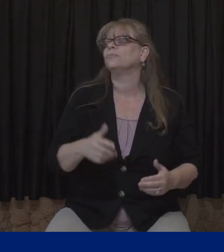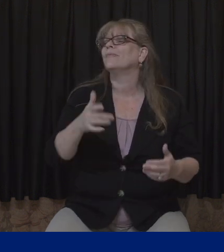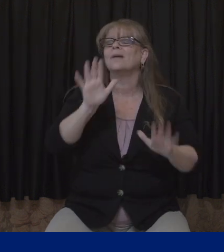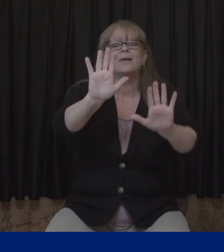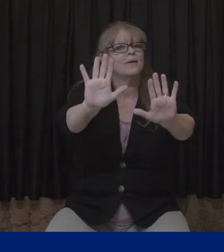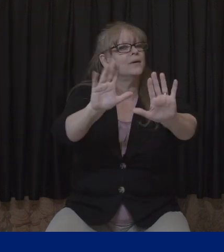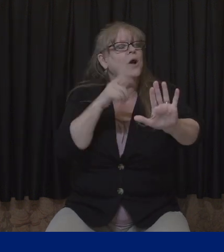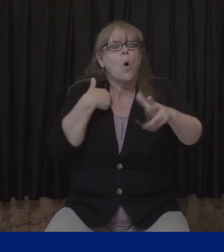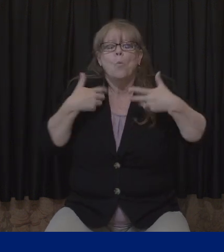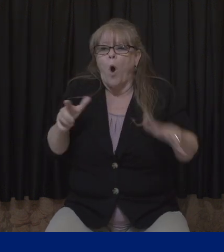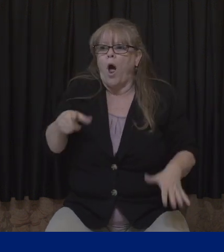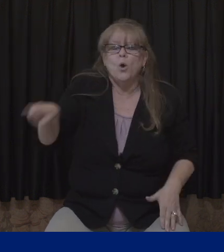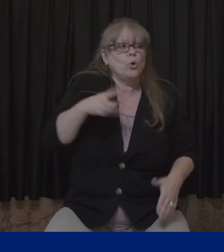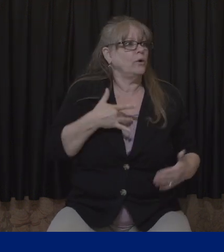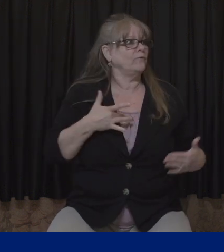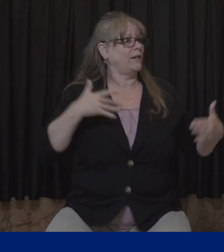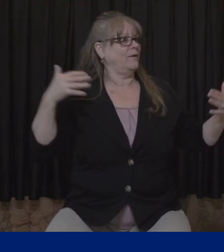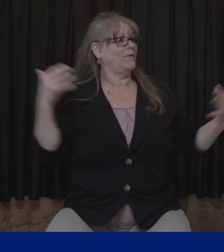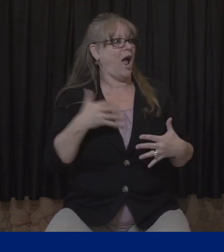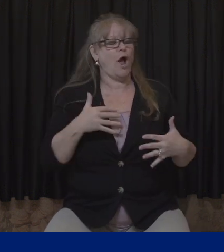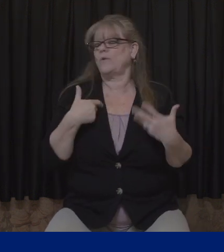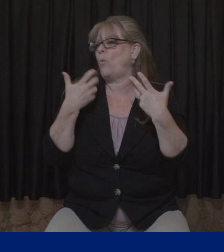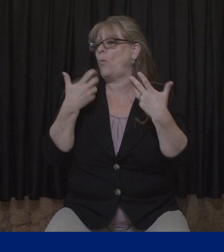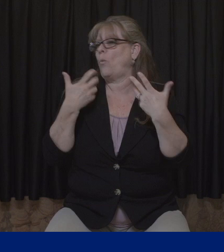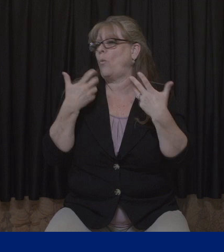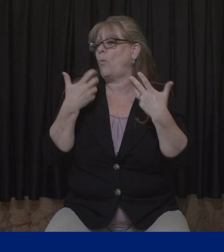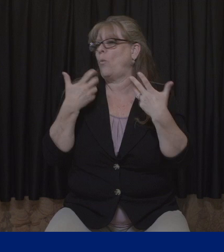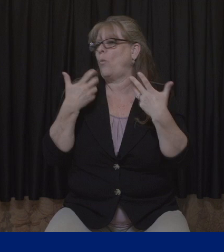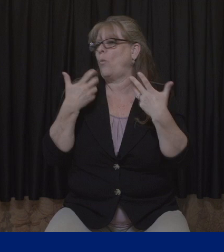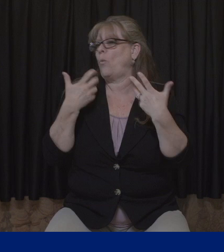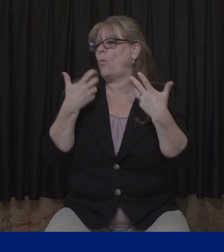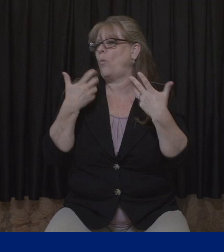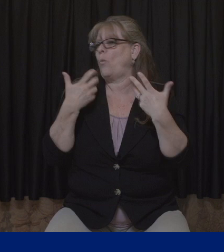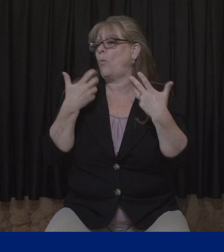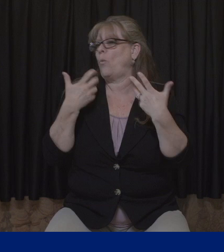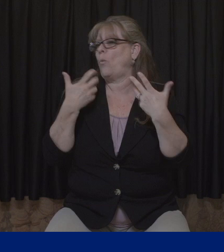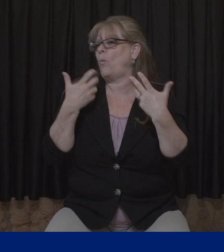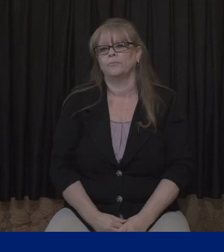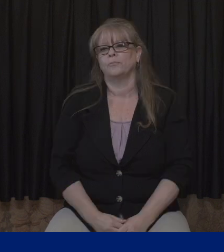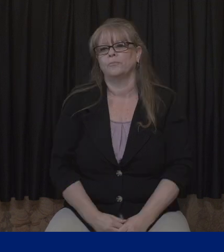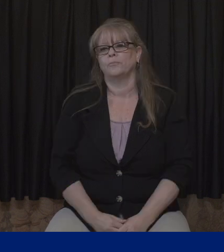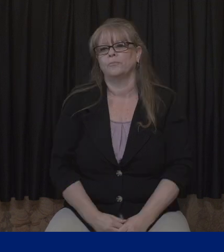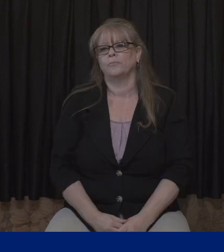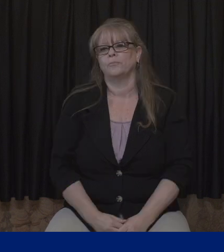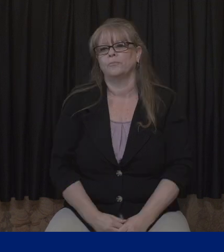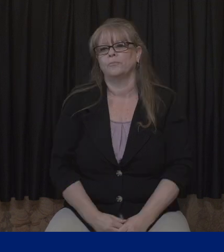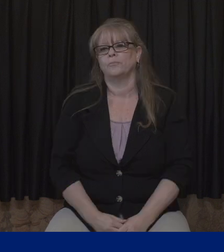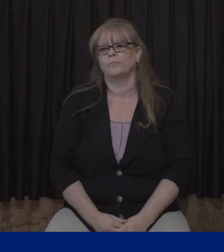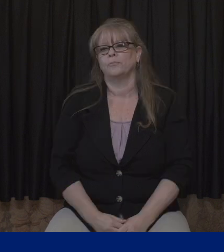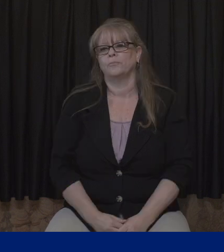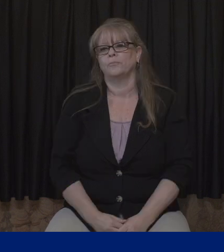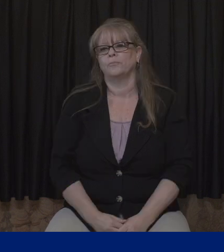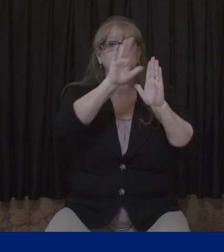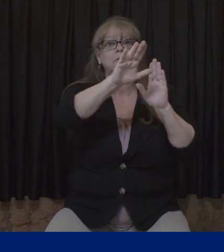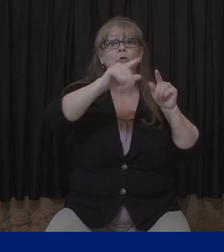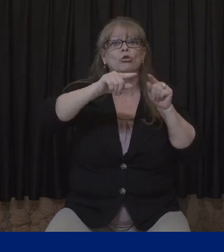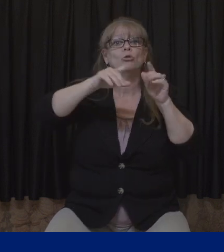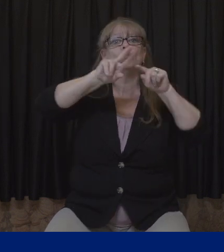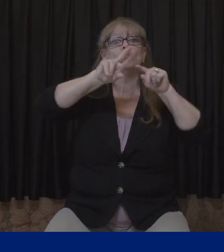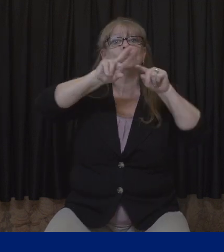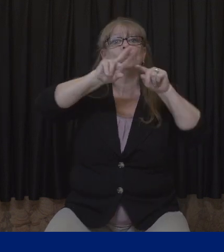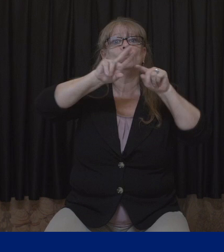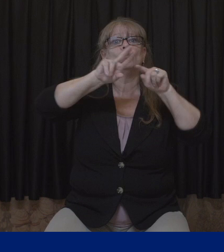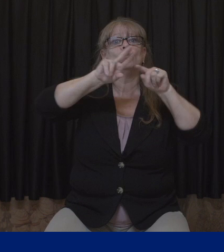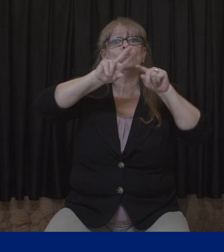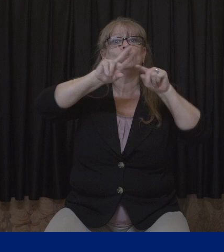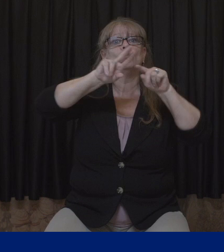we're seeing a significant drop in new cases. It measures the 3-day average to compensate for outliers. We plateaued around